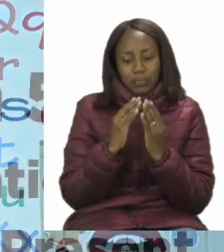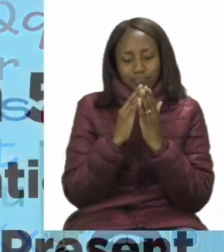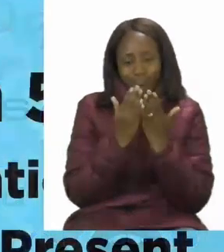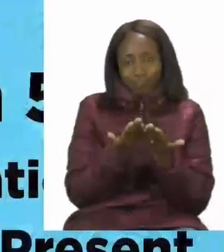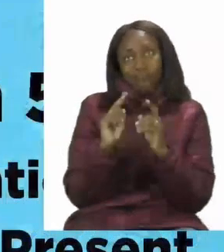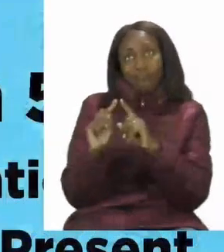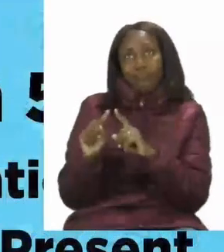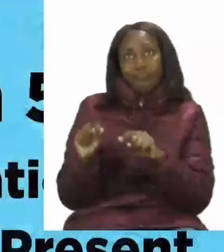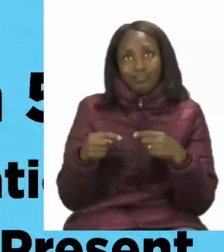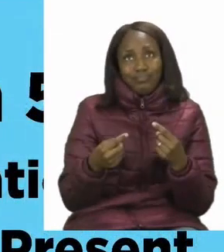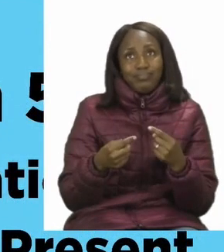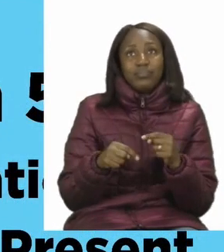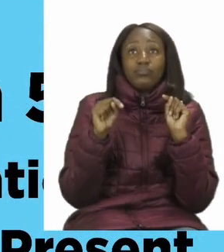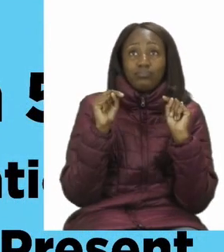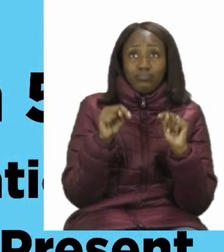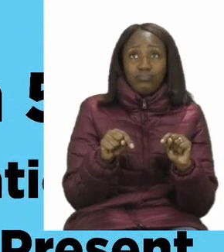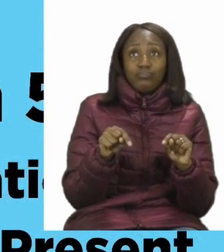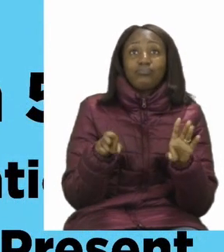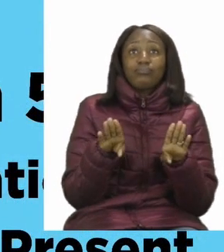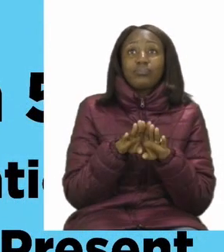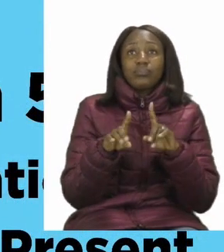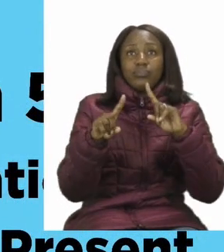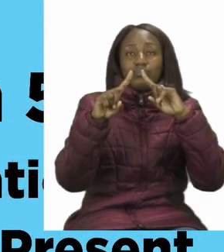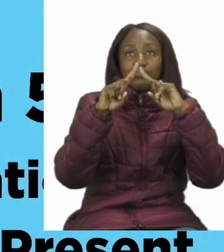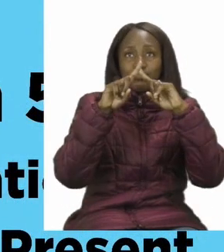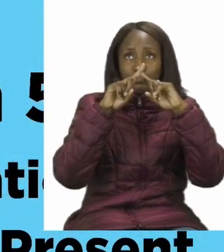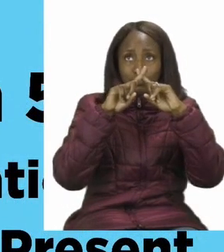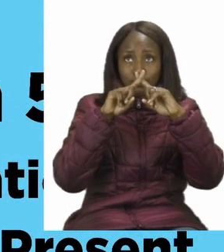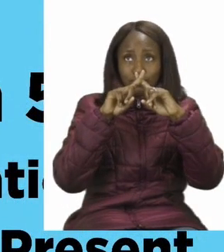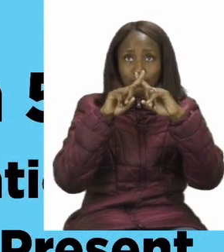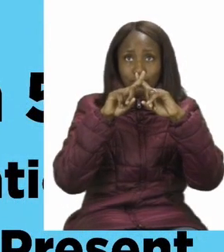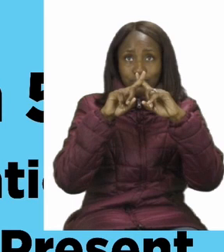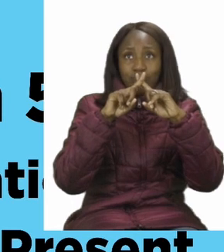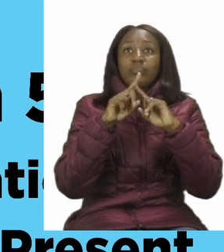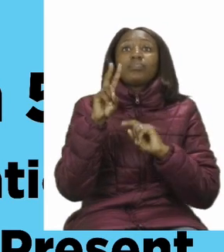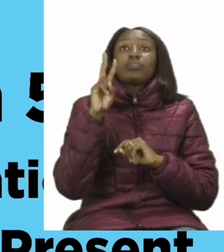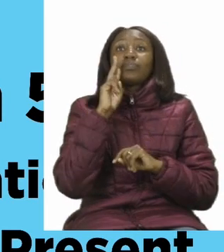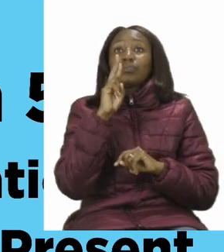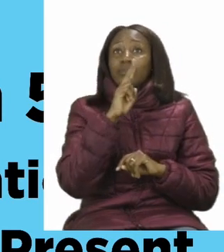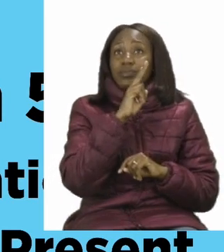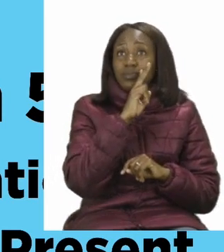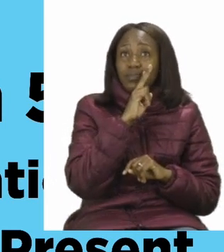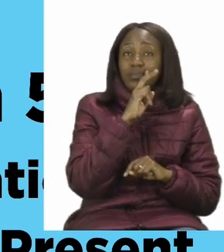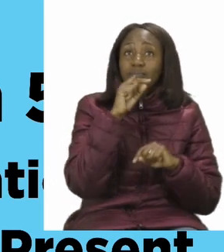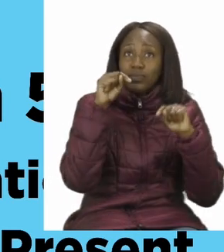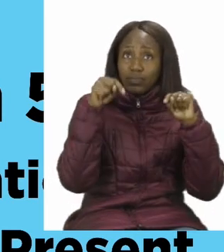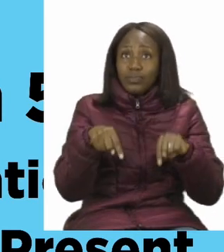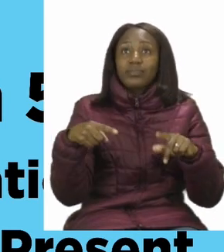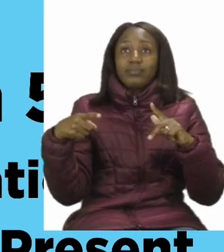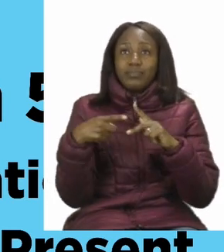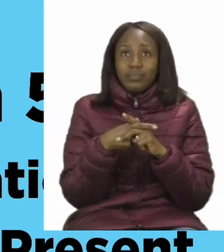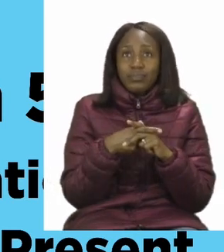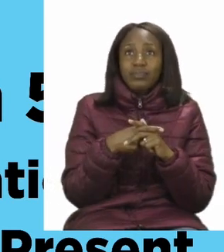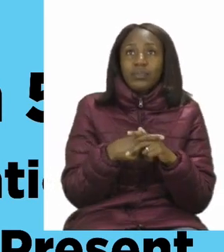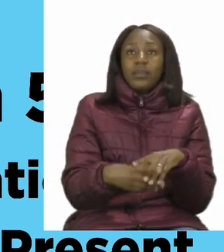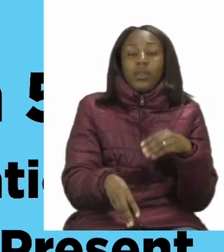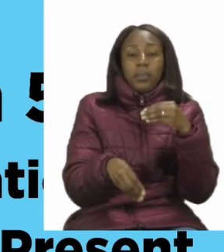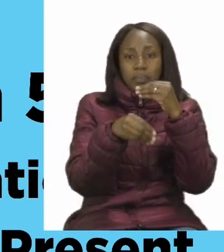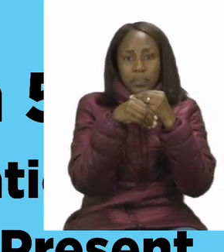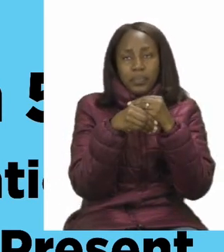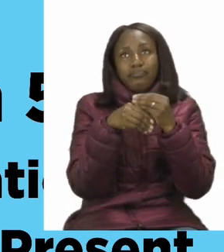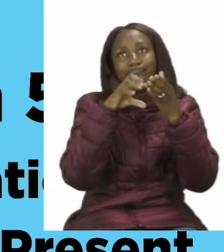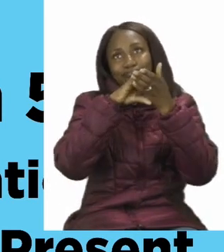else. For today's lesson, we will be doing multiplication, verbs in the